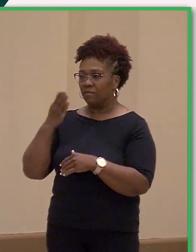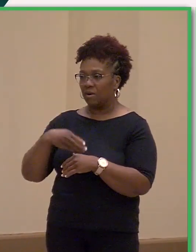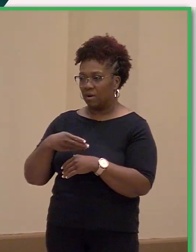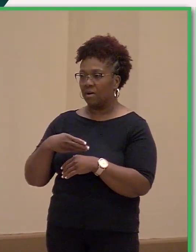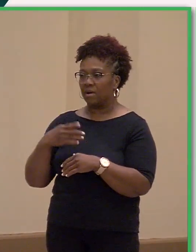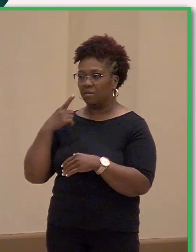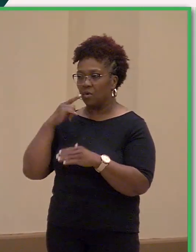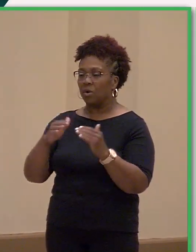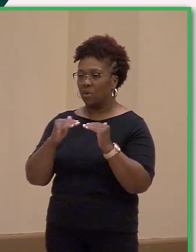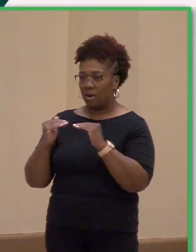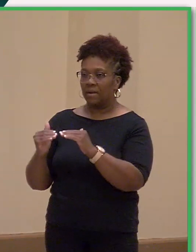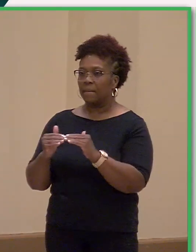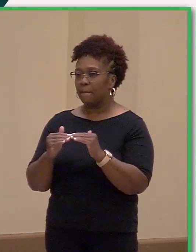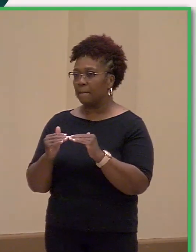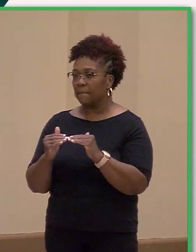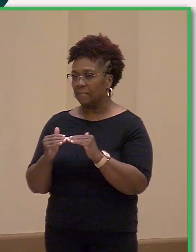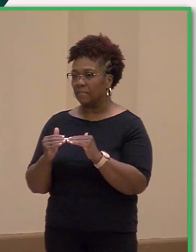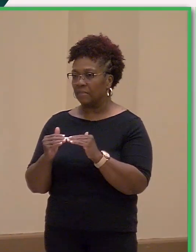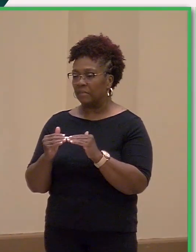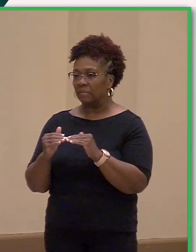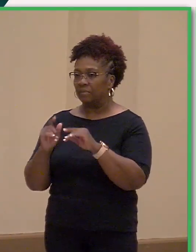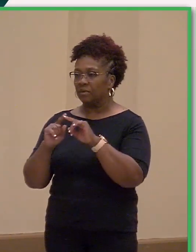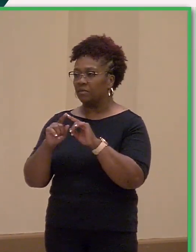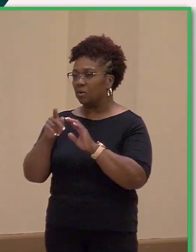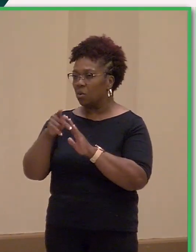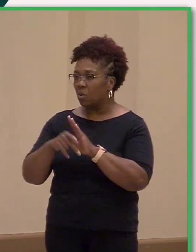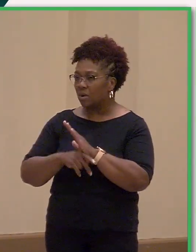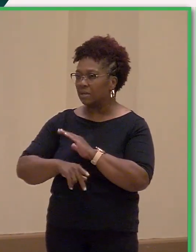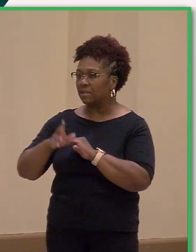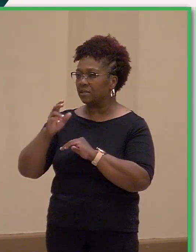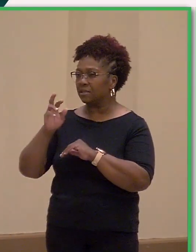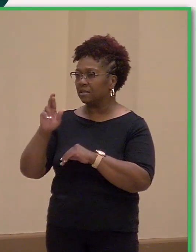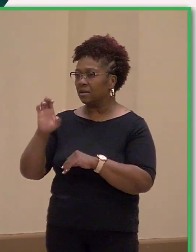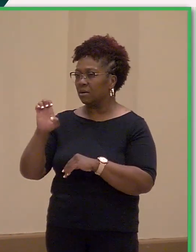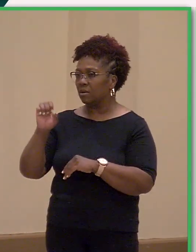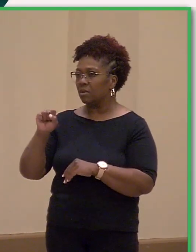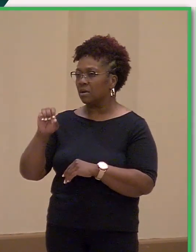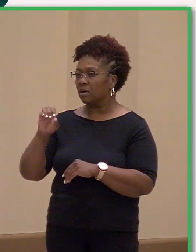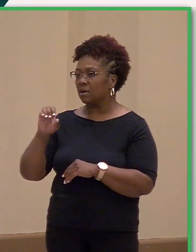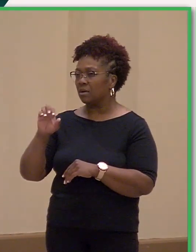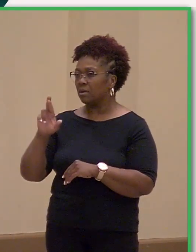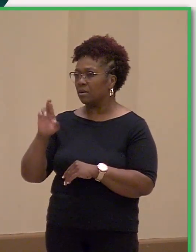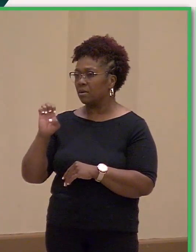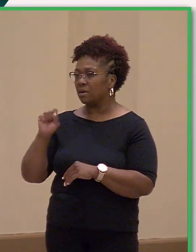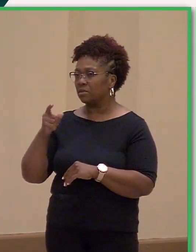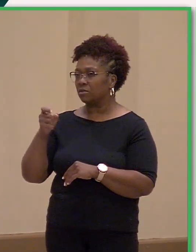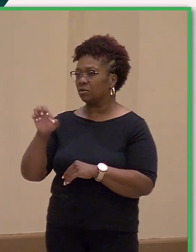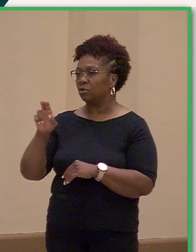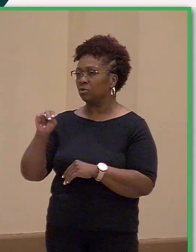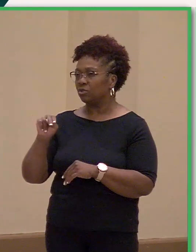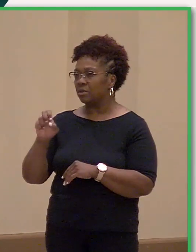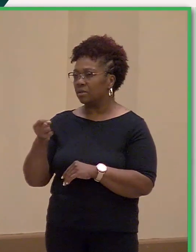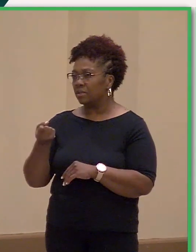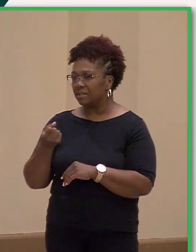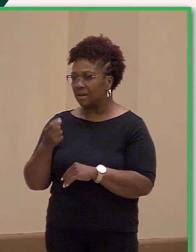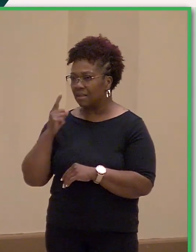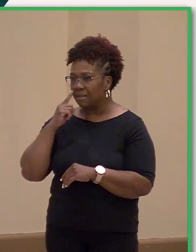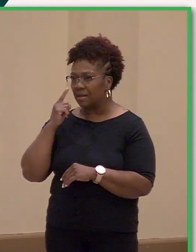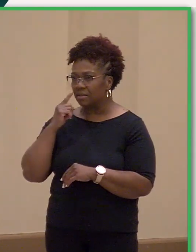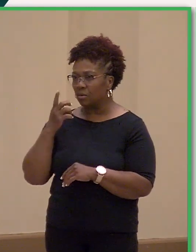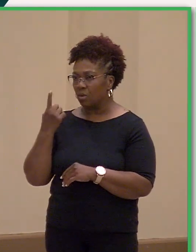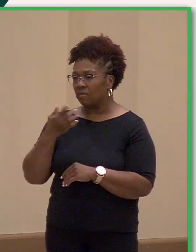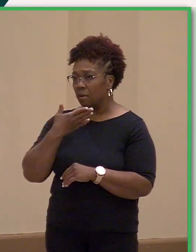community through a number of ordinances and resolutions that they put through. I think this is one of the better bodies of city council that